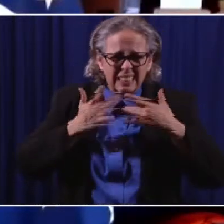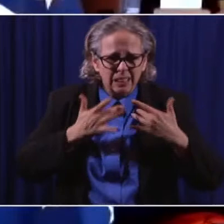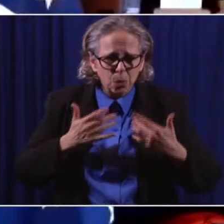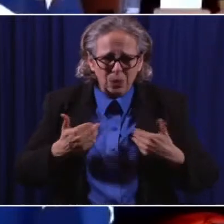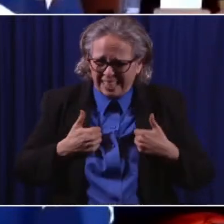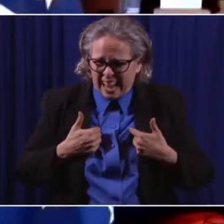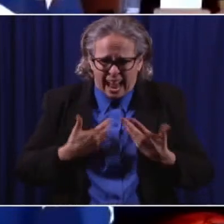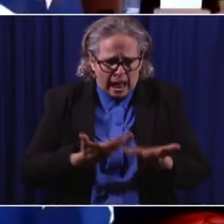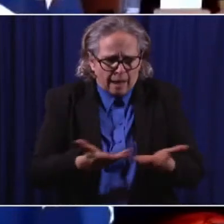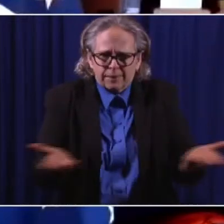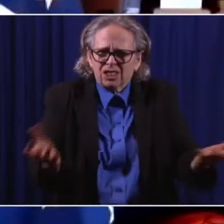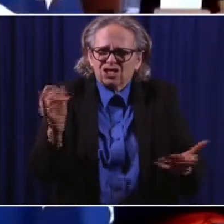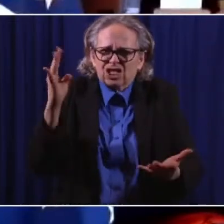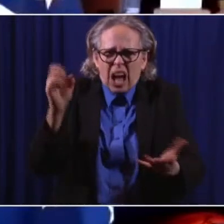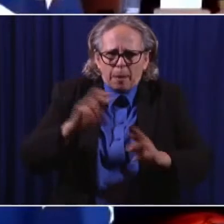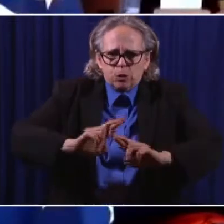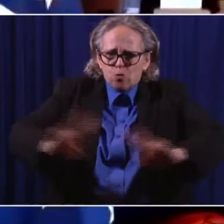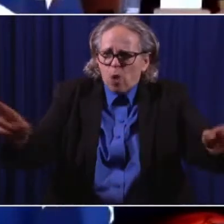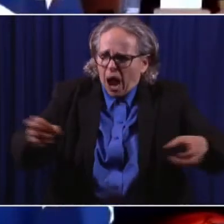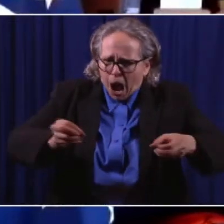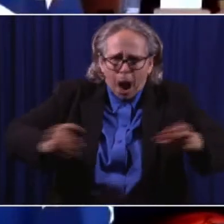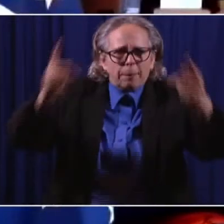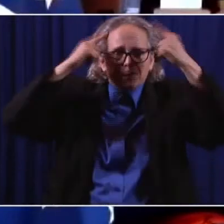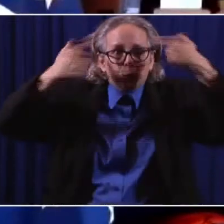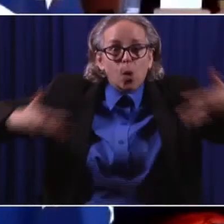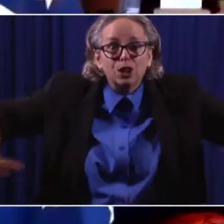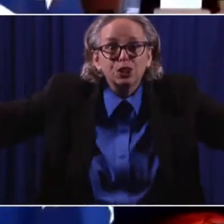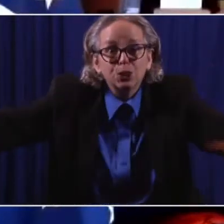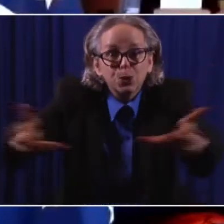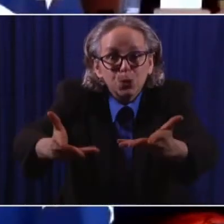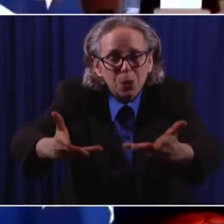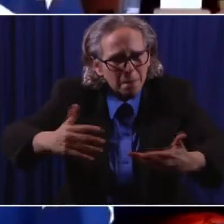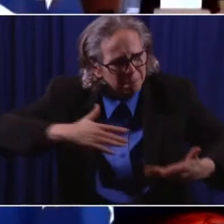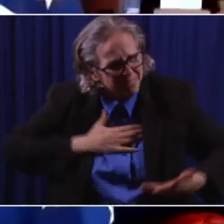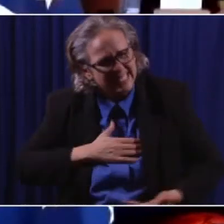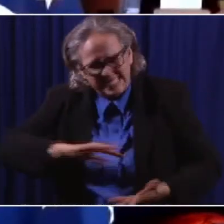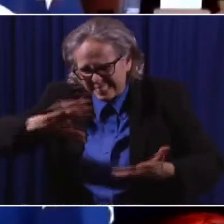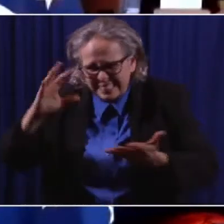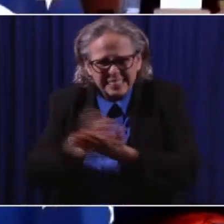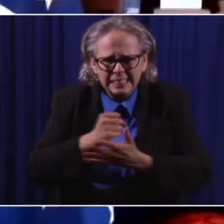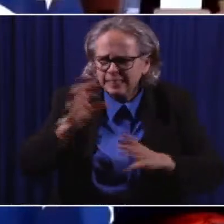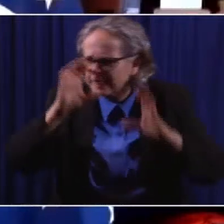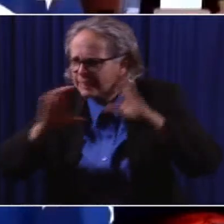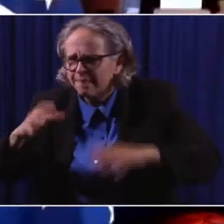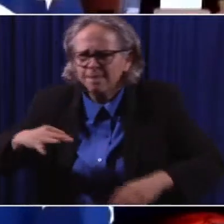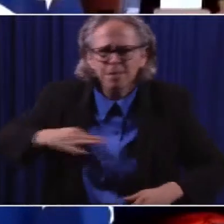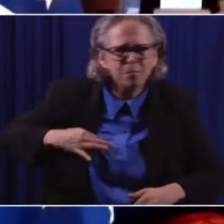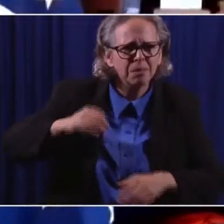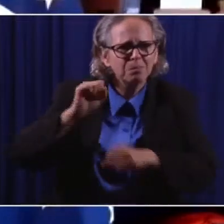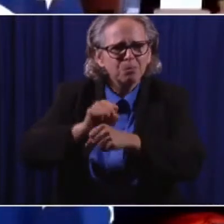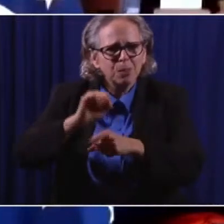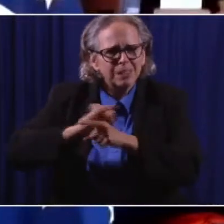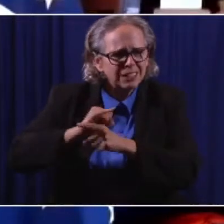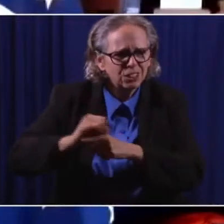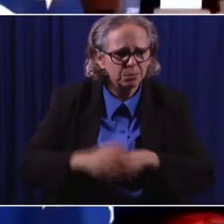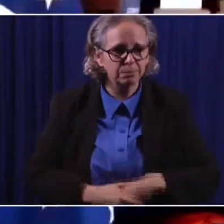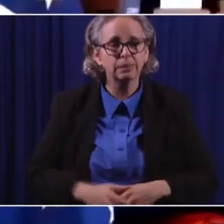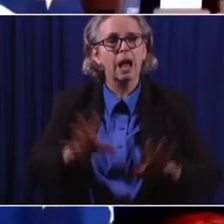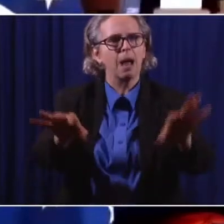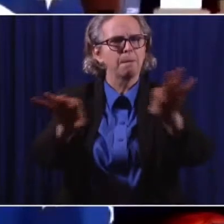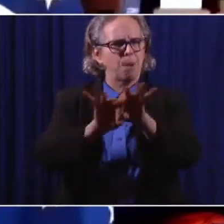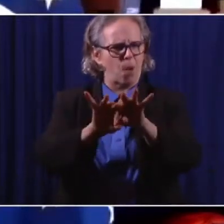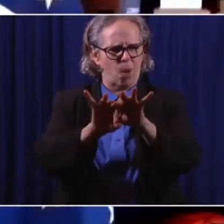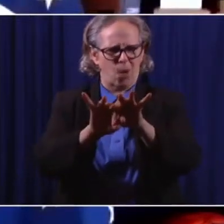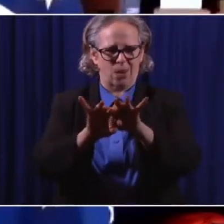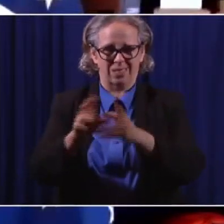there, and we encourage you to take advantage of them. And then, Governor, in closing, I know the other day I talked about Jackson County, how